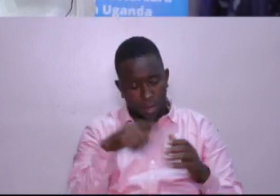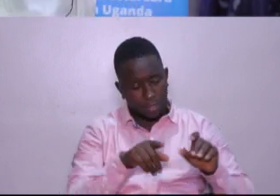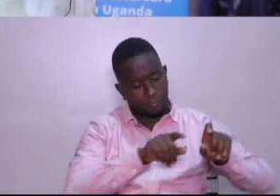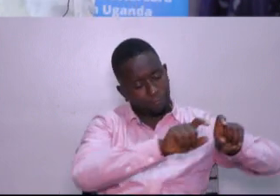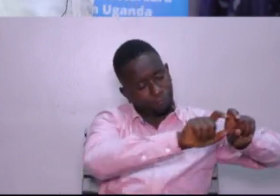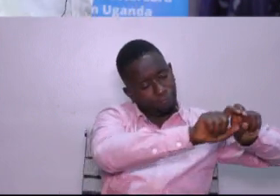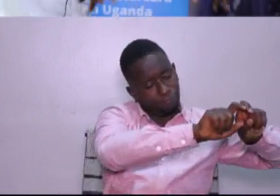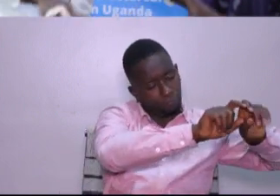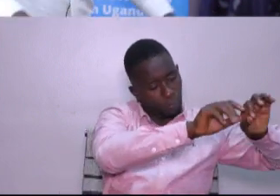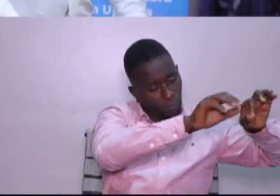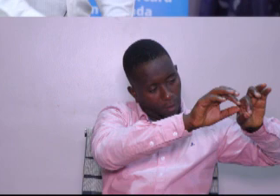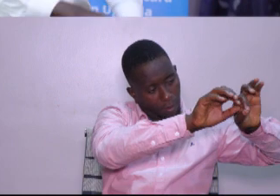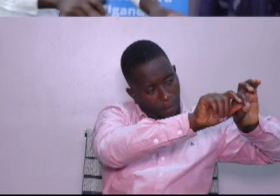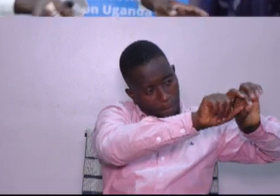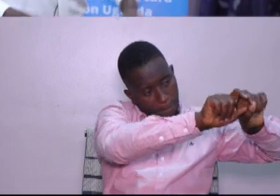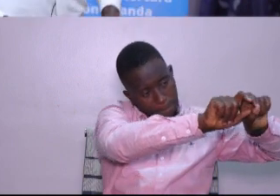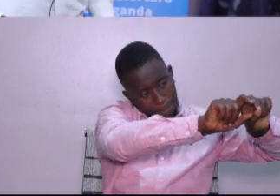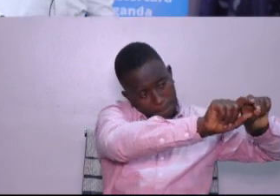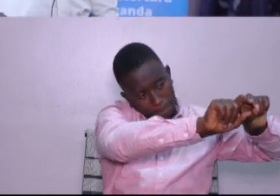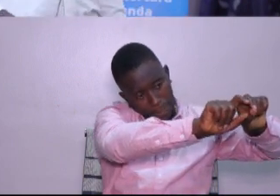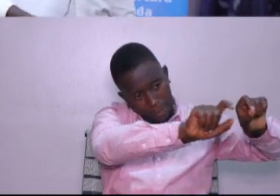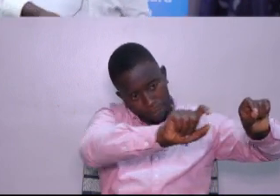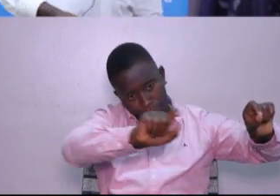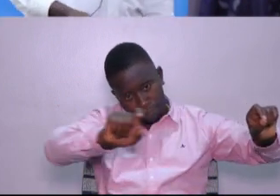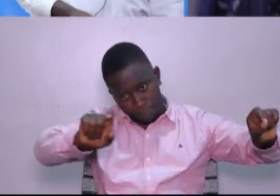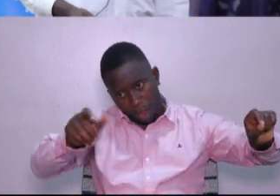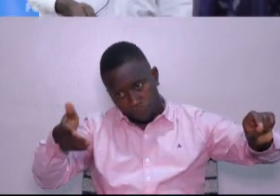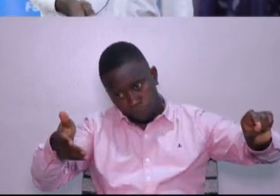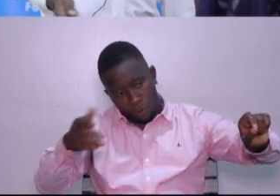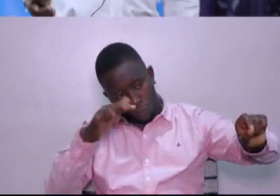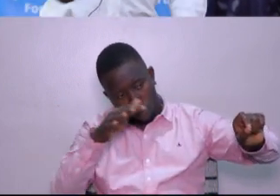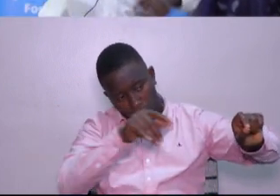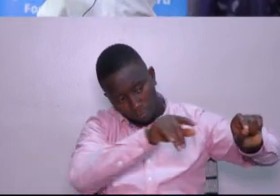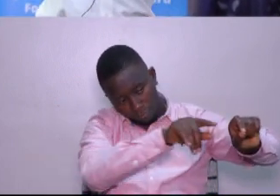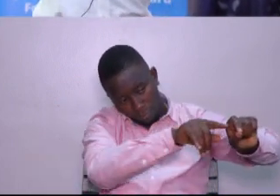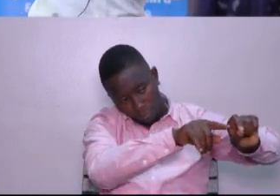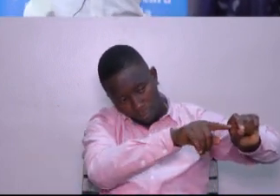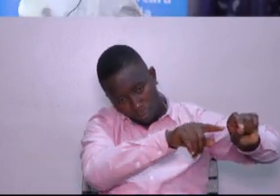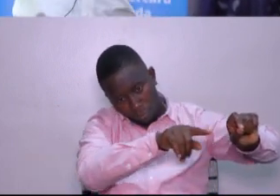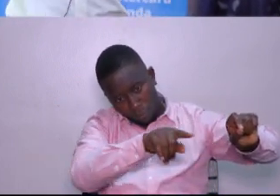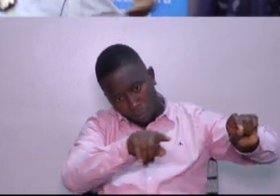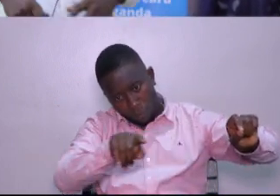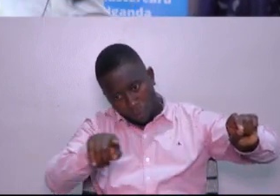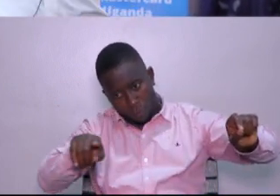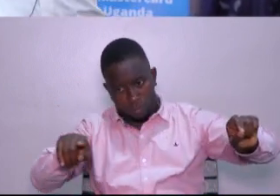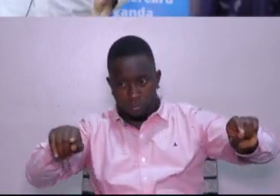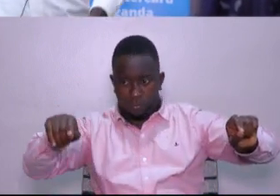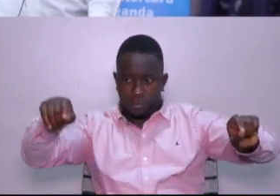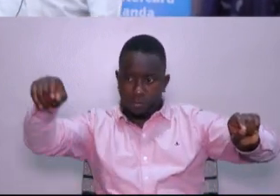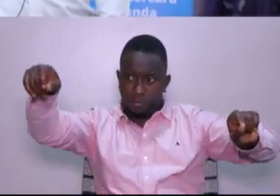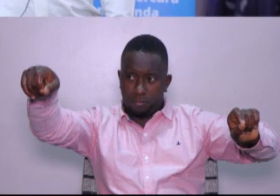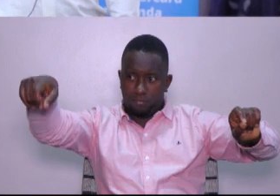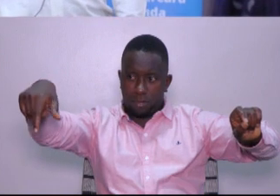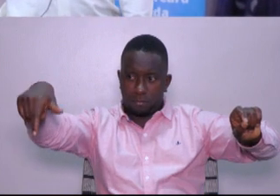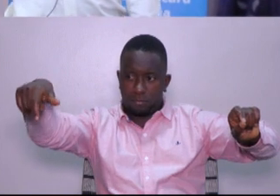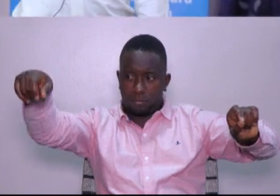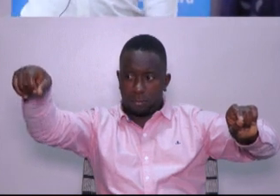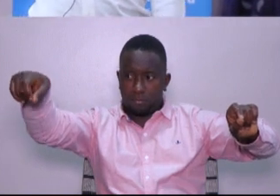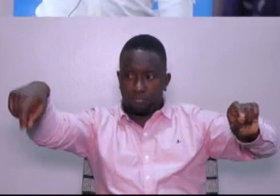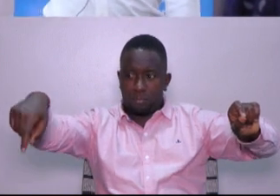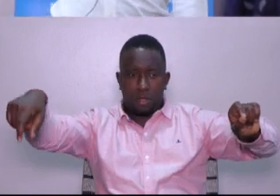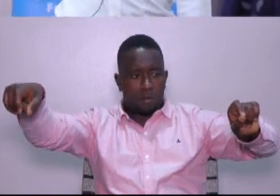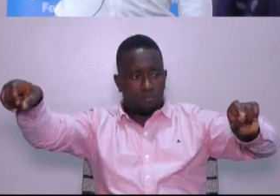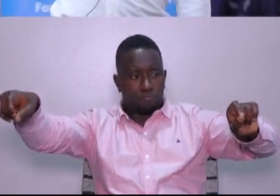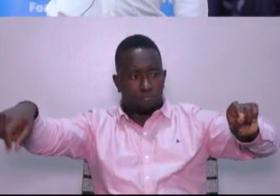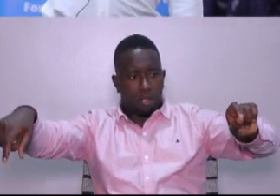water, and is just passing over the crop, and then water is coming out of